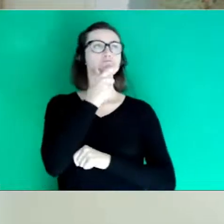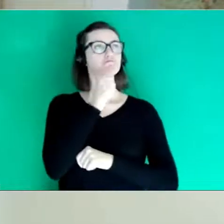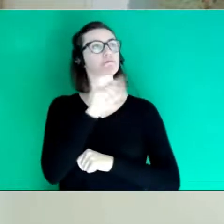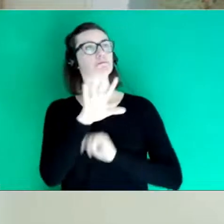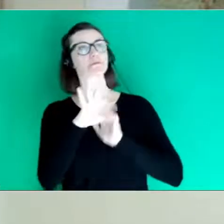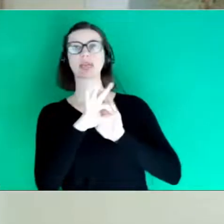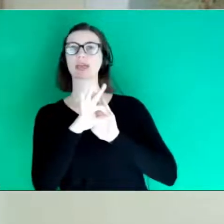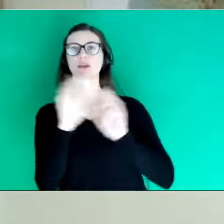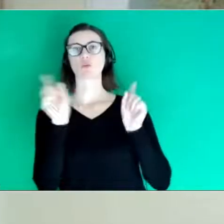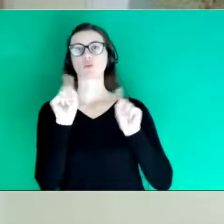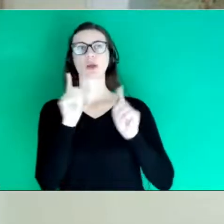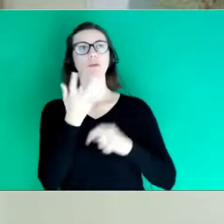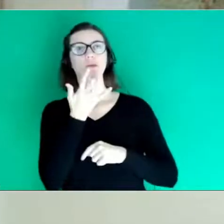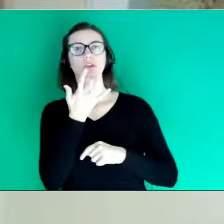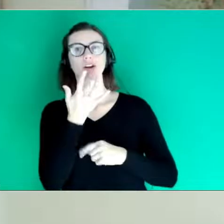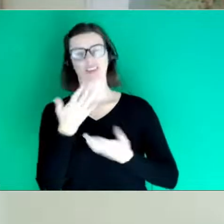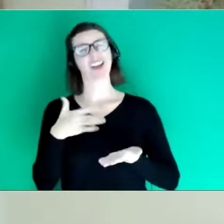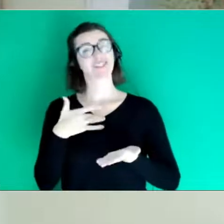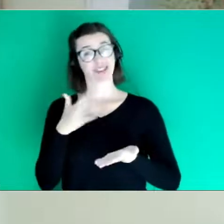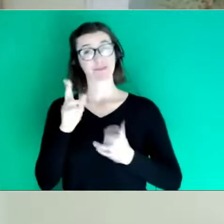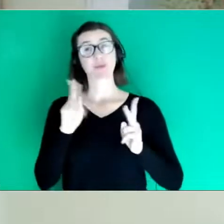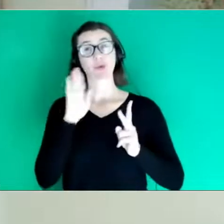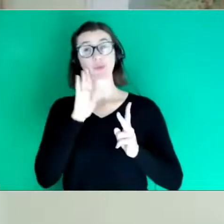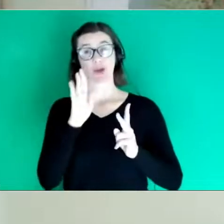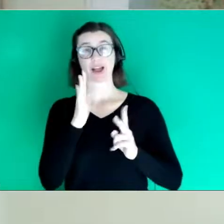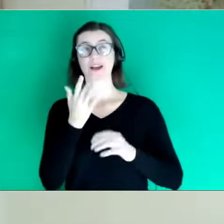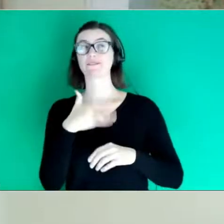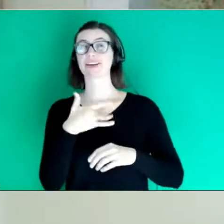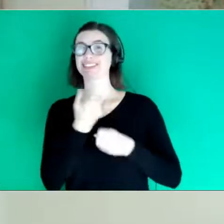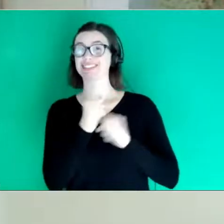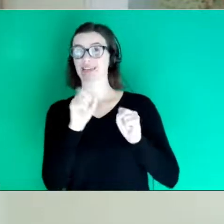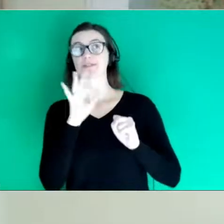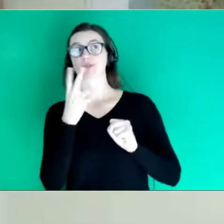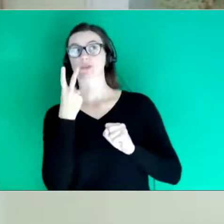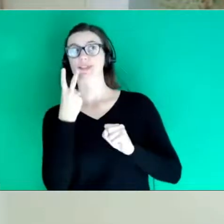will feel safer where they see a green dot, and